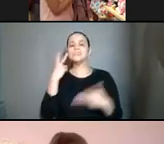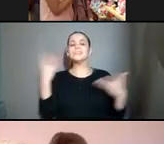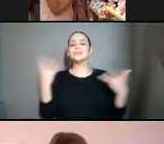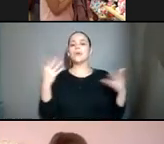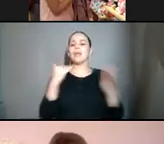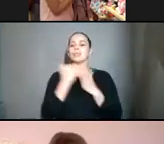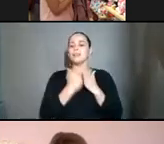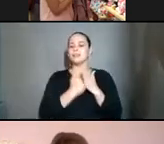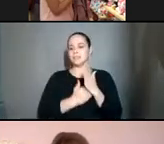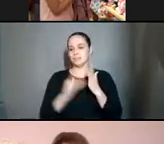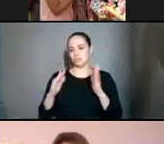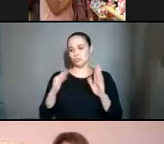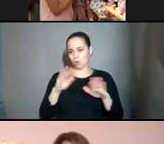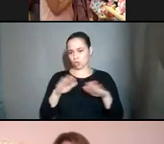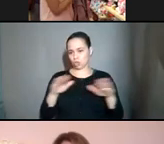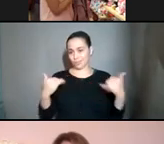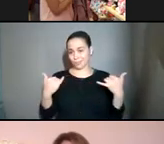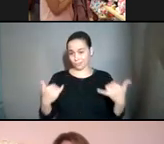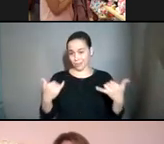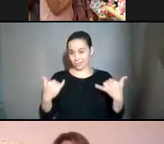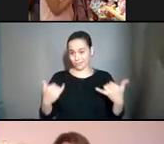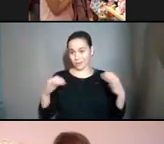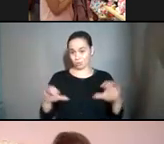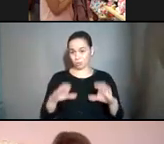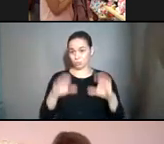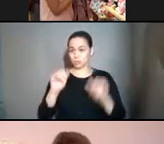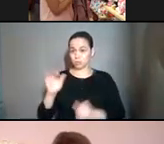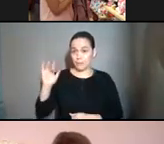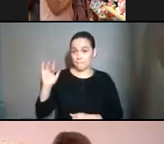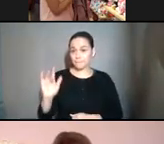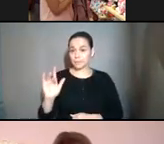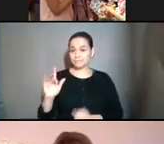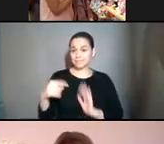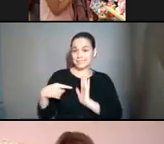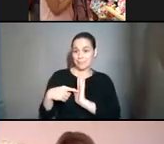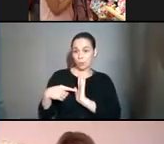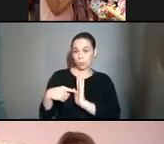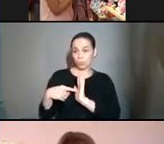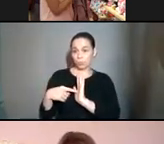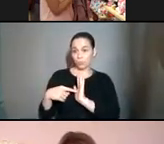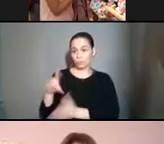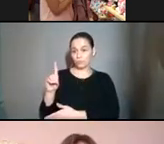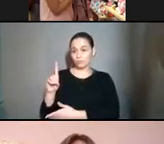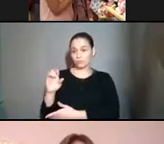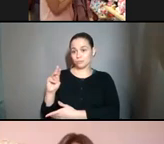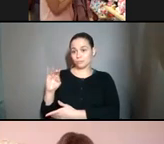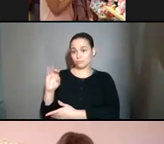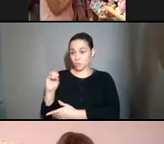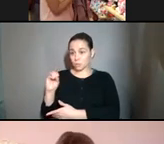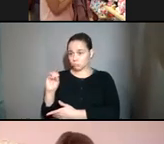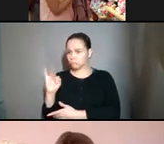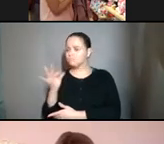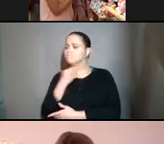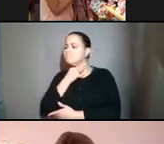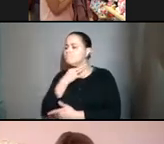on. You can click on the demo lessons if you would like to see what the lessons look like for